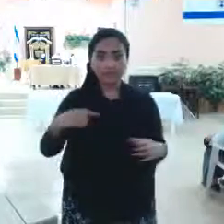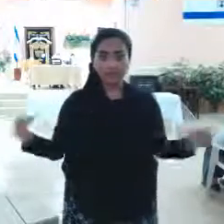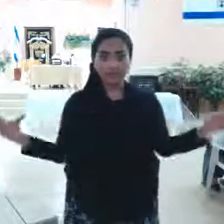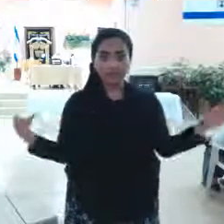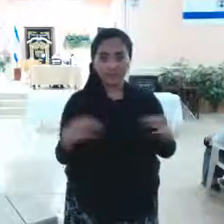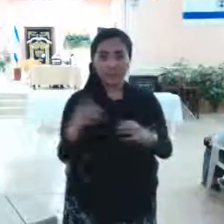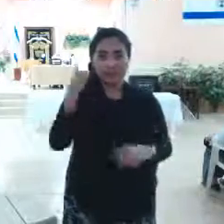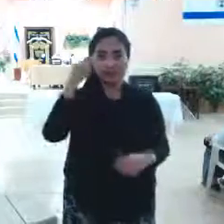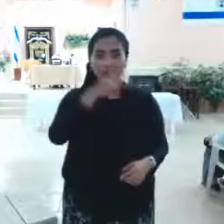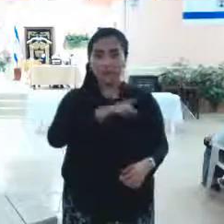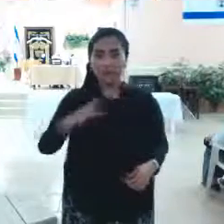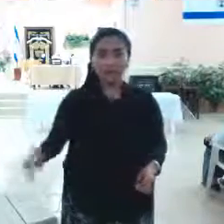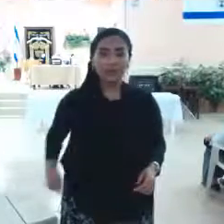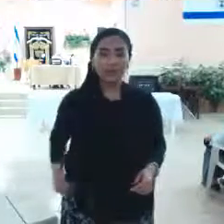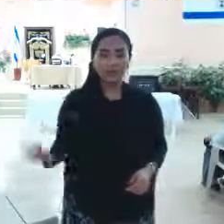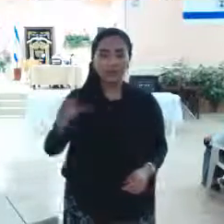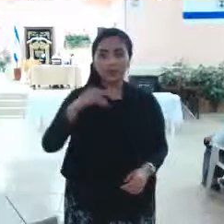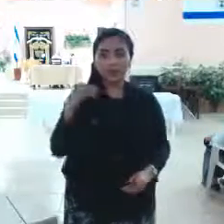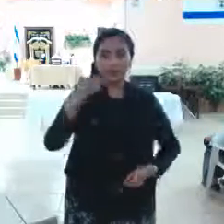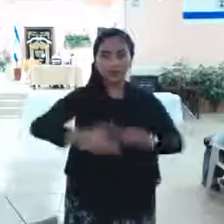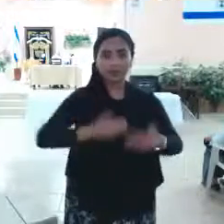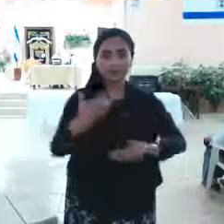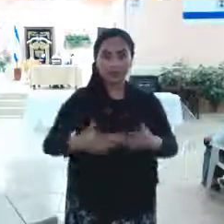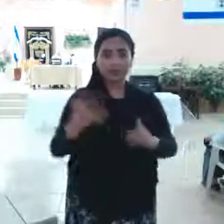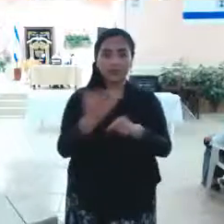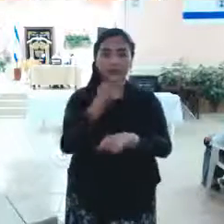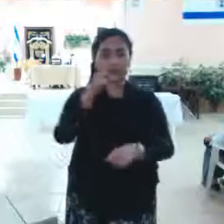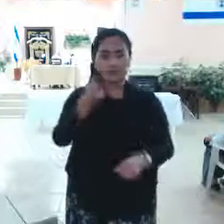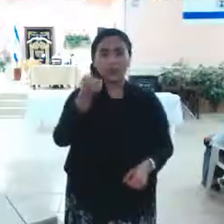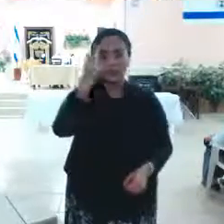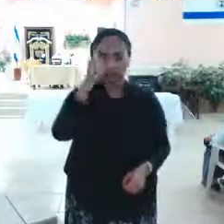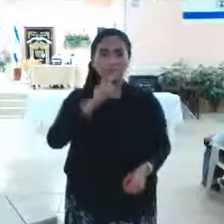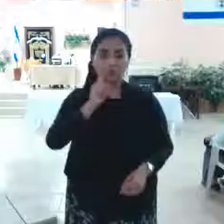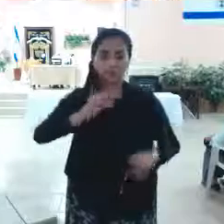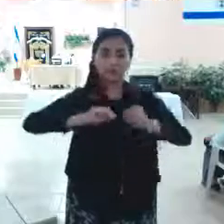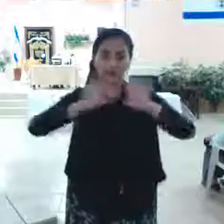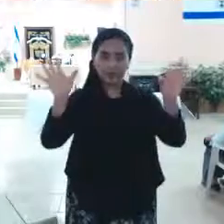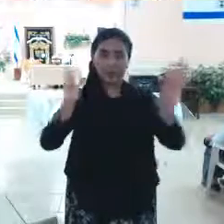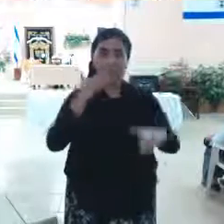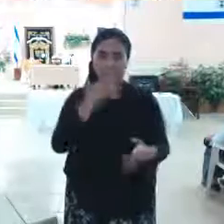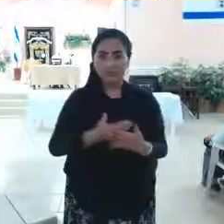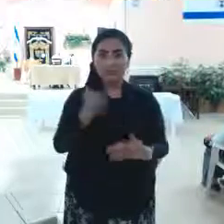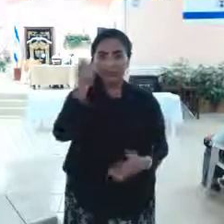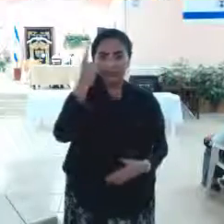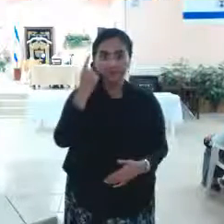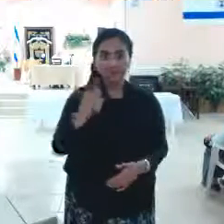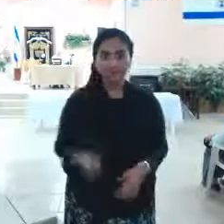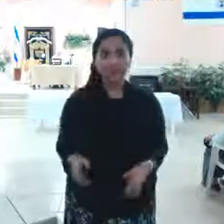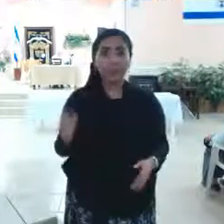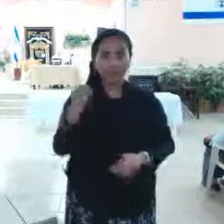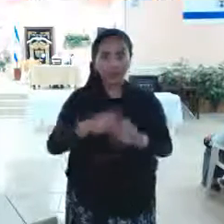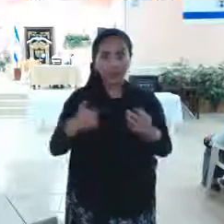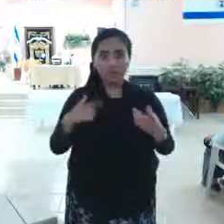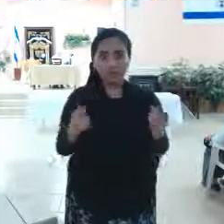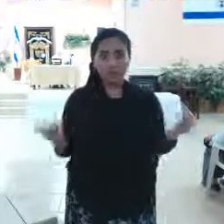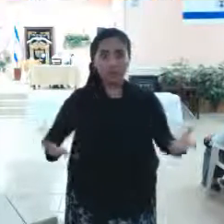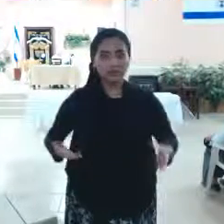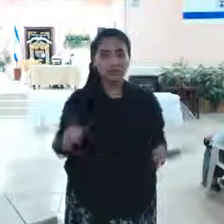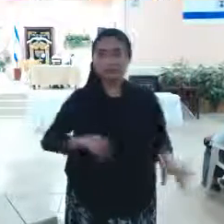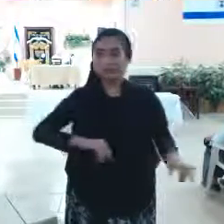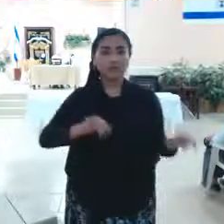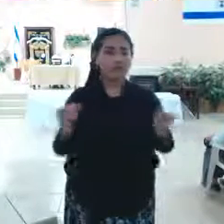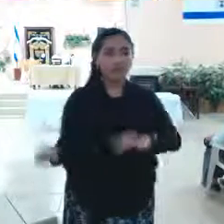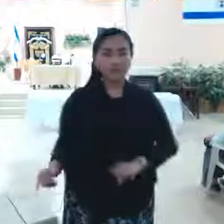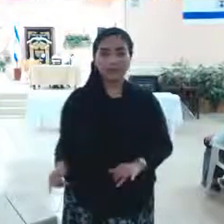vision. Here they joined the king's vision. And then it's done, and you perfectly understanding this message. It's what is